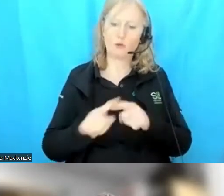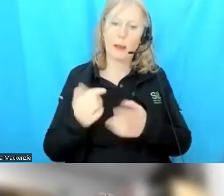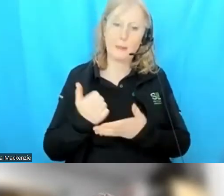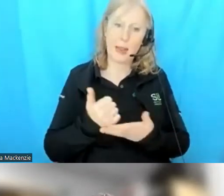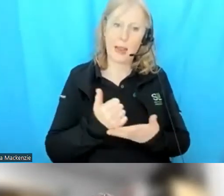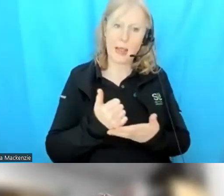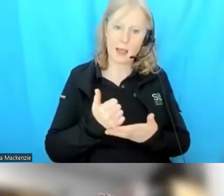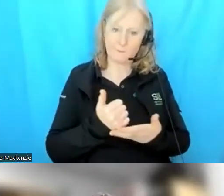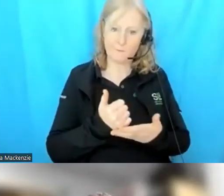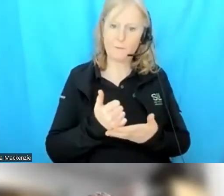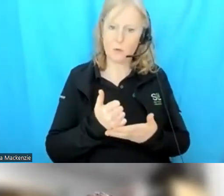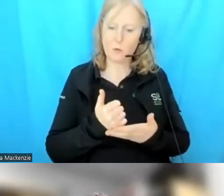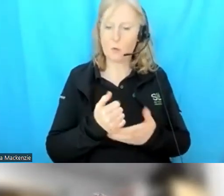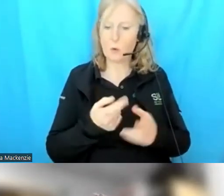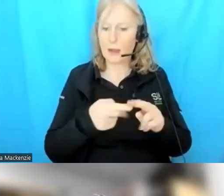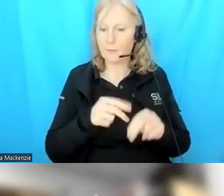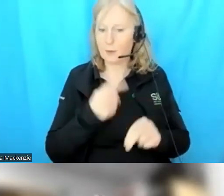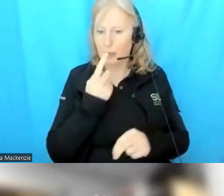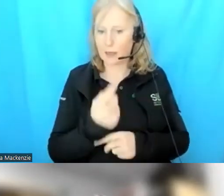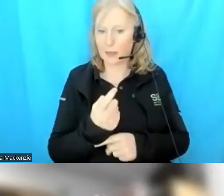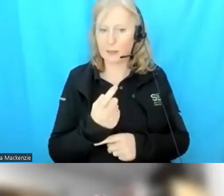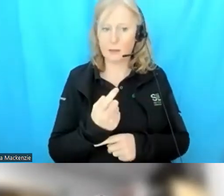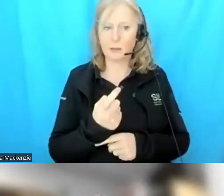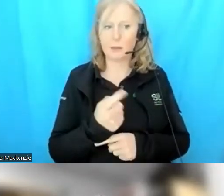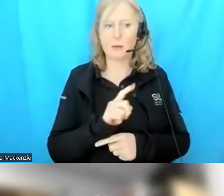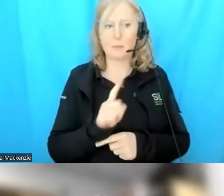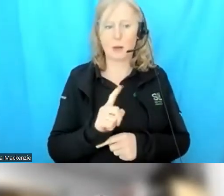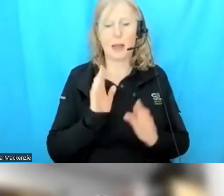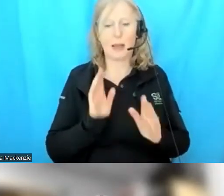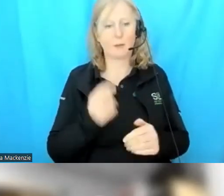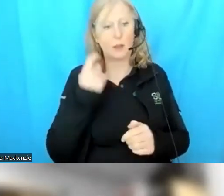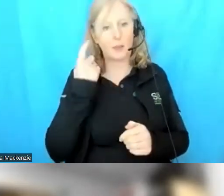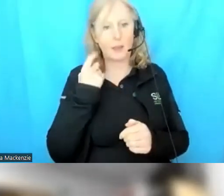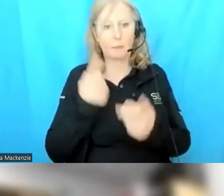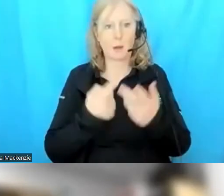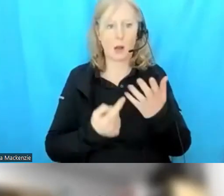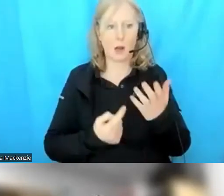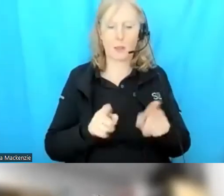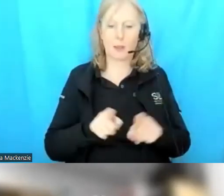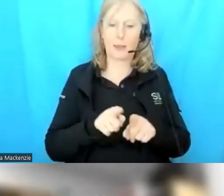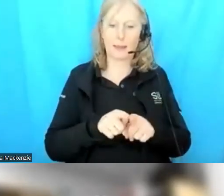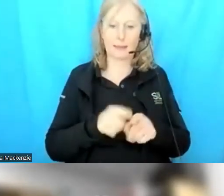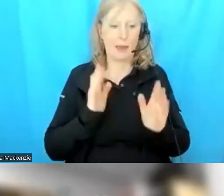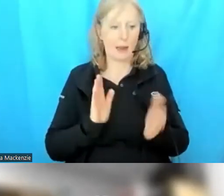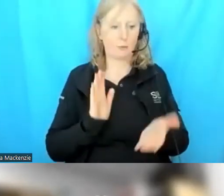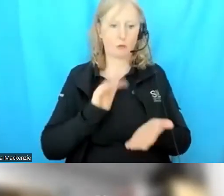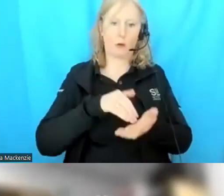possible. But like Olivia says, there are other things to consider, such as, you know, timekeeping,